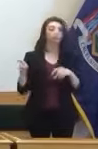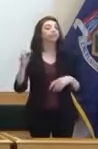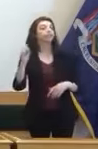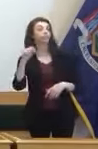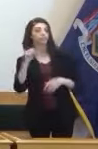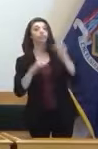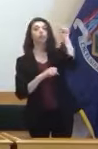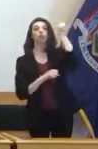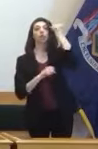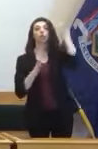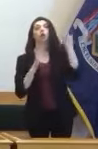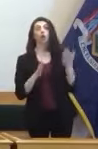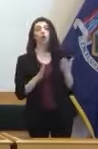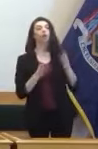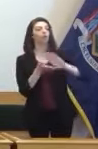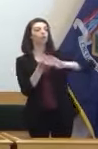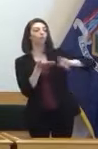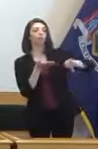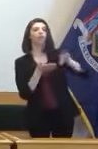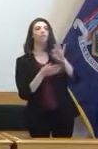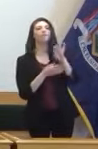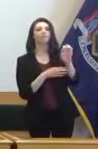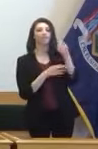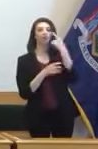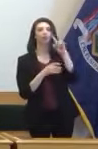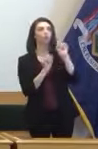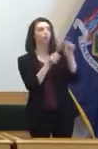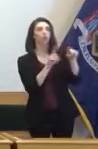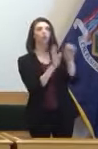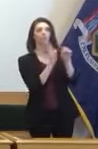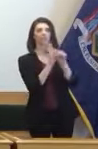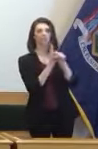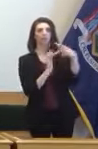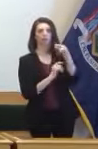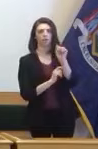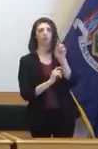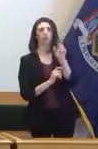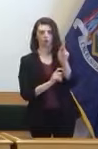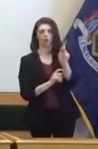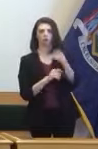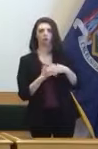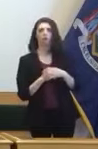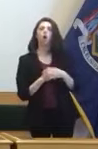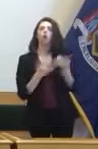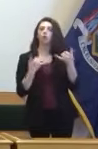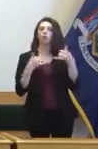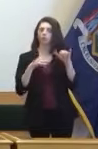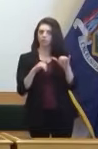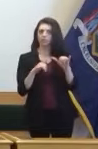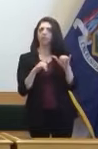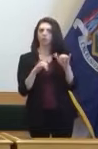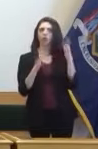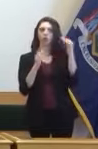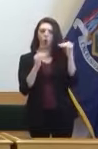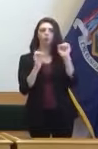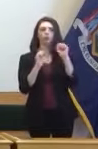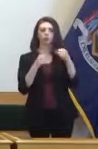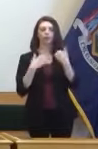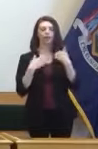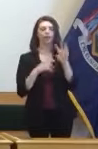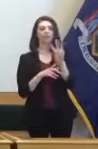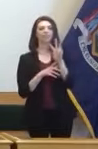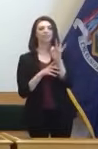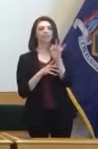for state parks, so it is encouraged. Why we still encourage people to try to keep that 6 foot of social